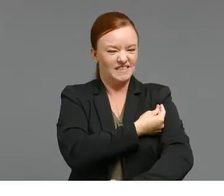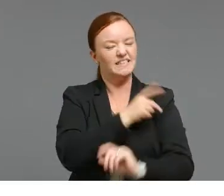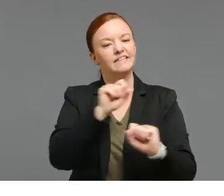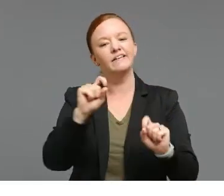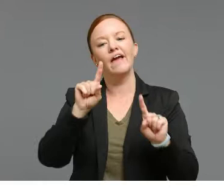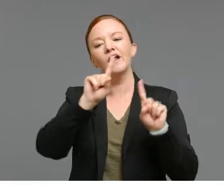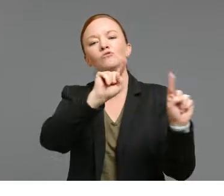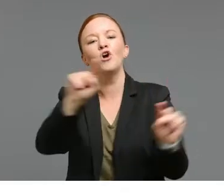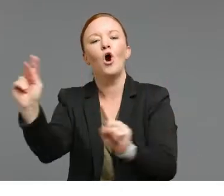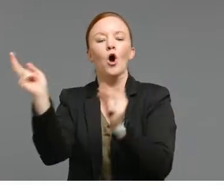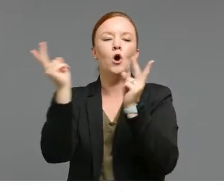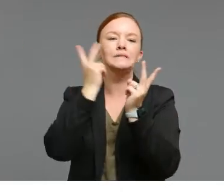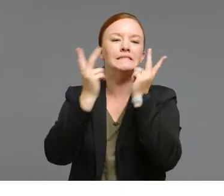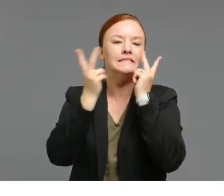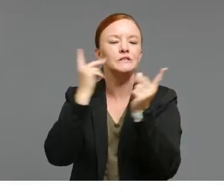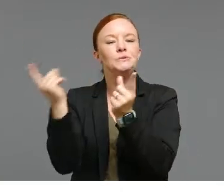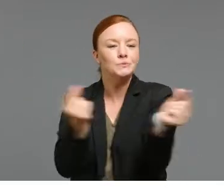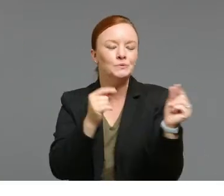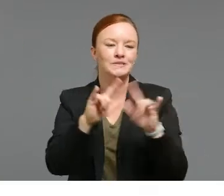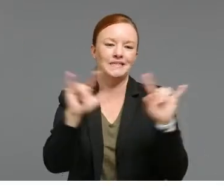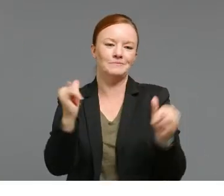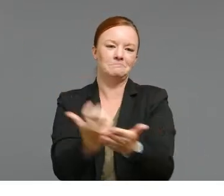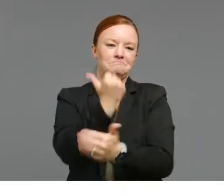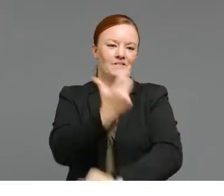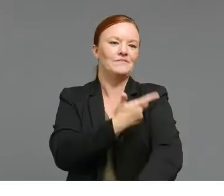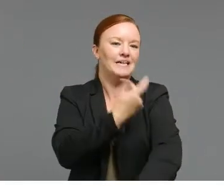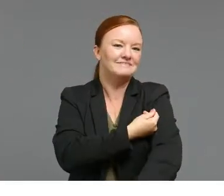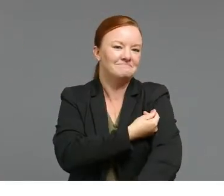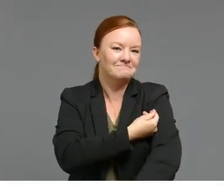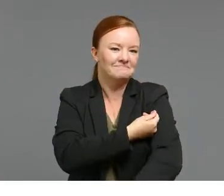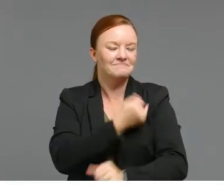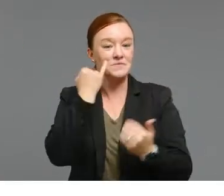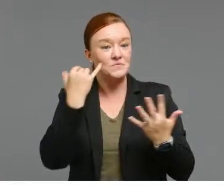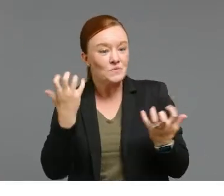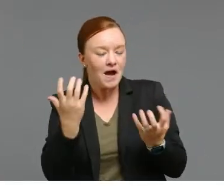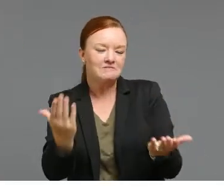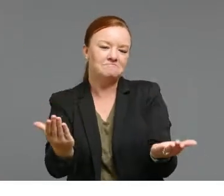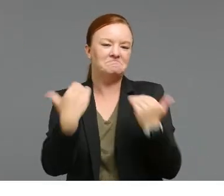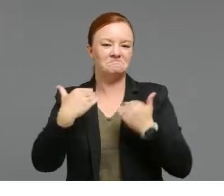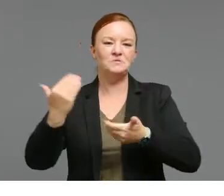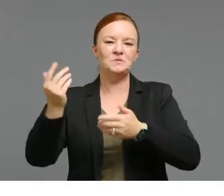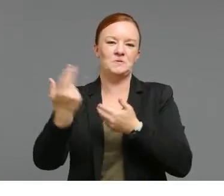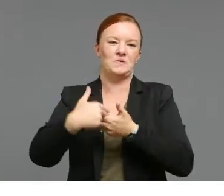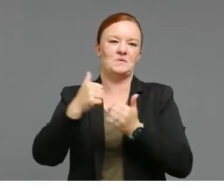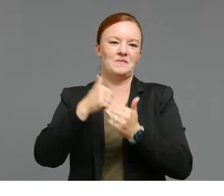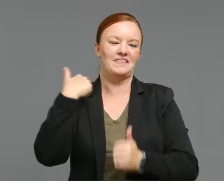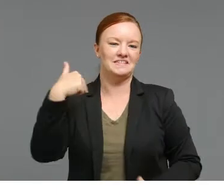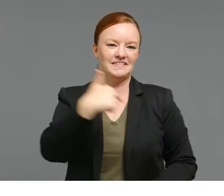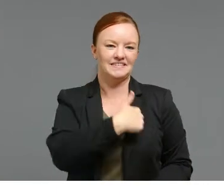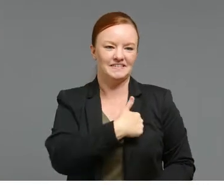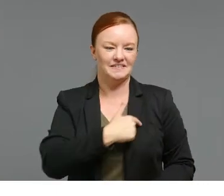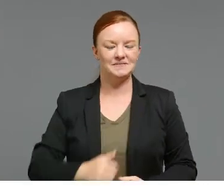encourage anybody who wants to get vaccinated in those areas to come on down and join us.